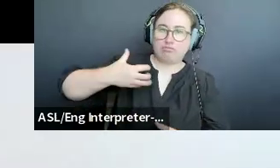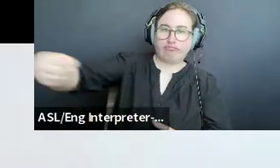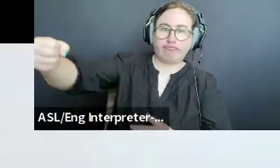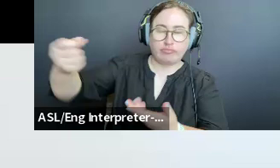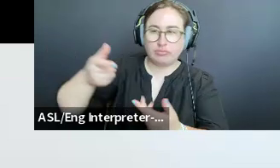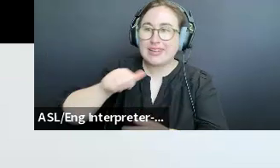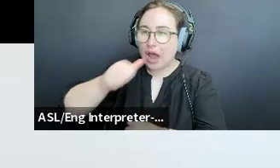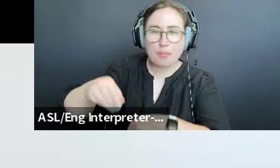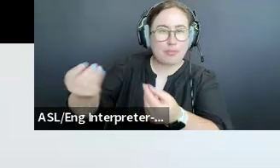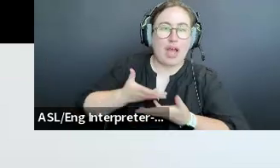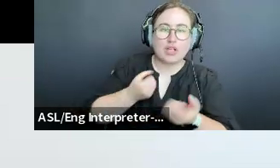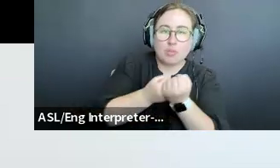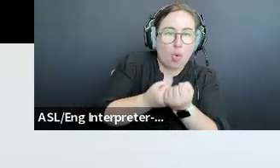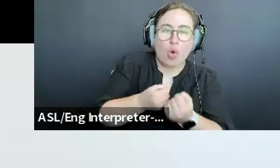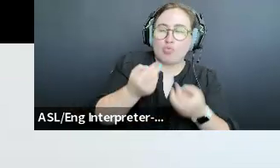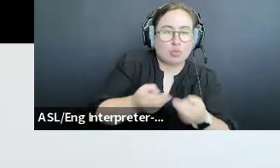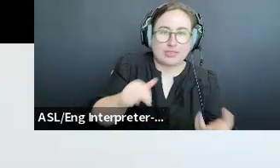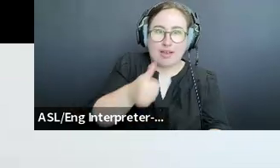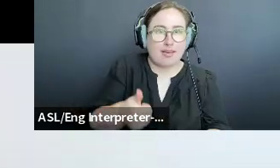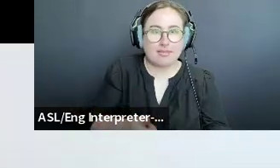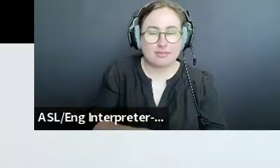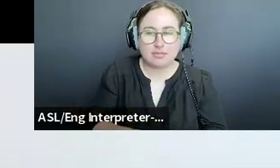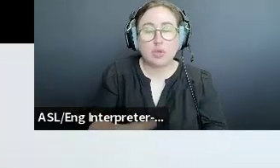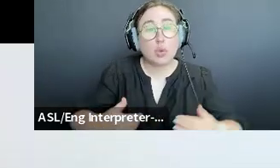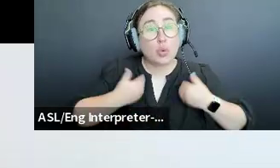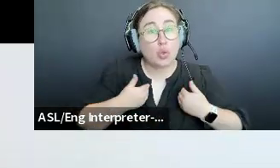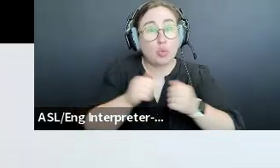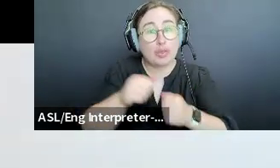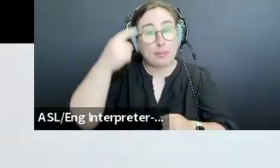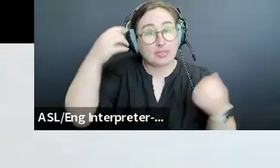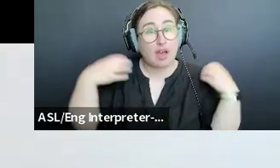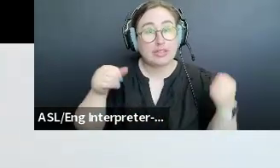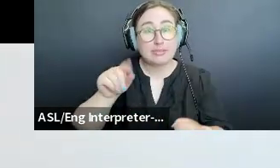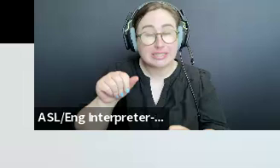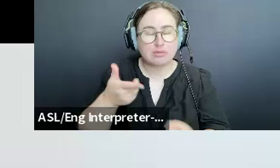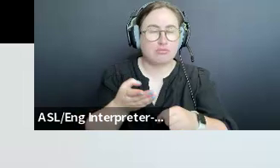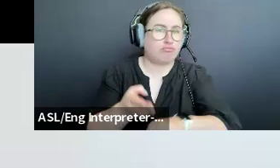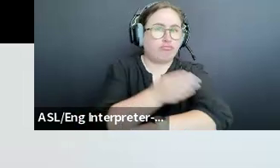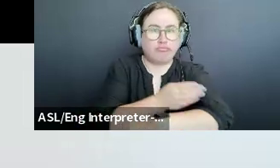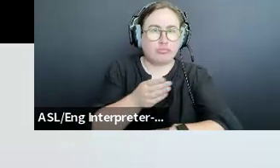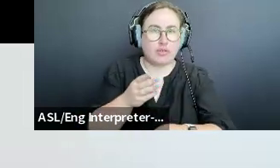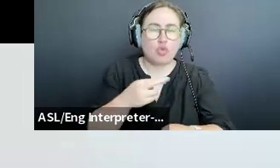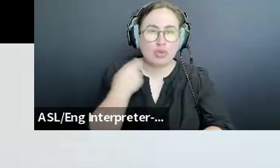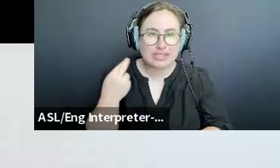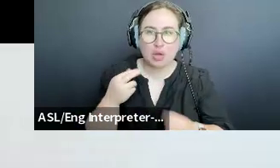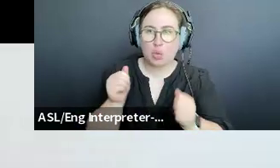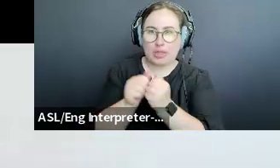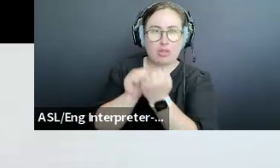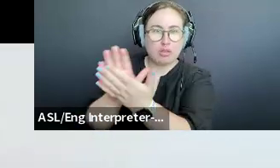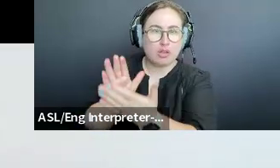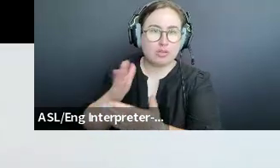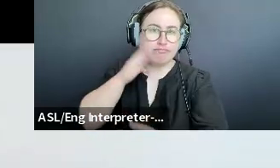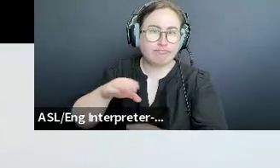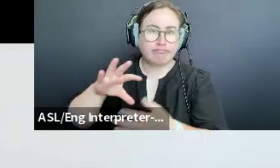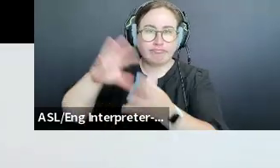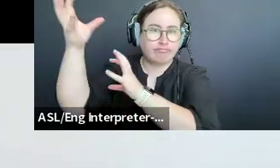support needed to do so. As a result, youth with mental health disabilities are increasingly at risk of harmful encounters with law enforcement and being